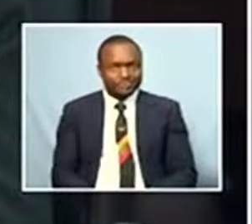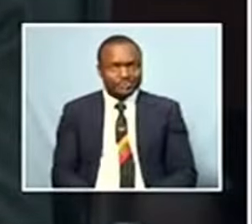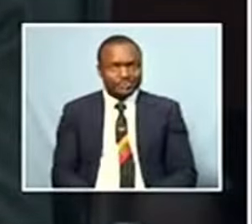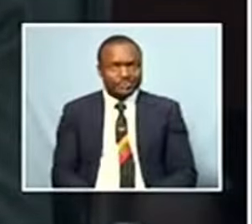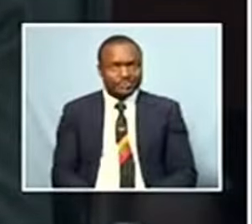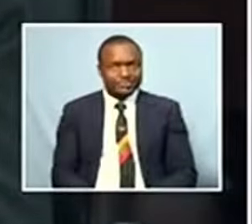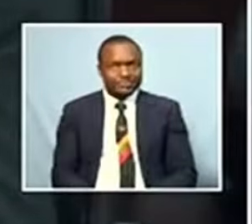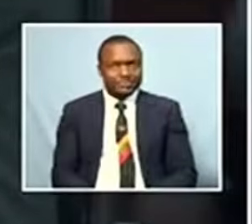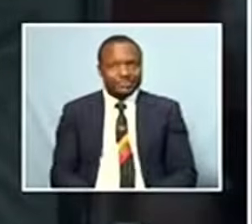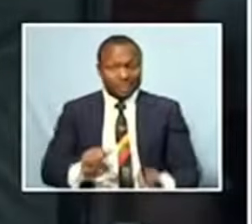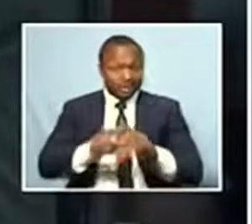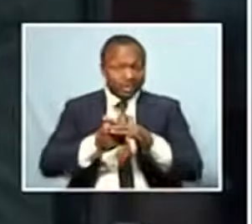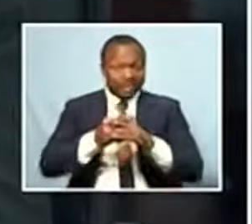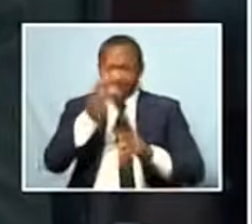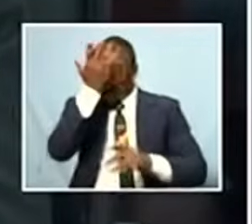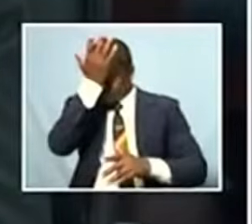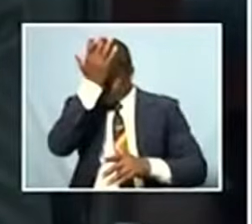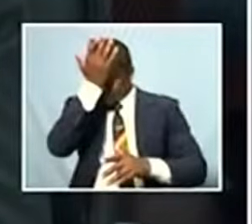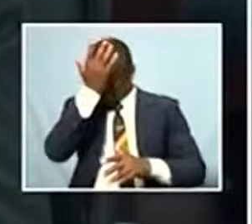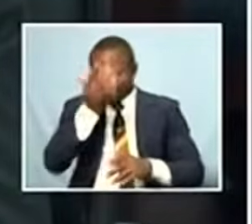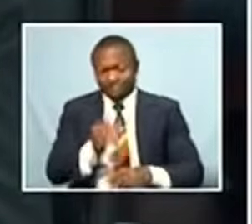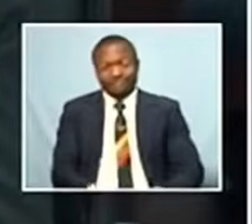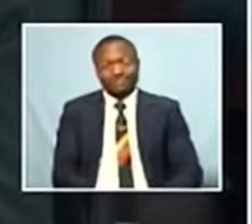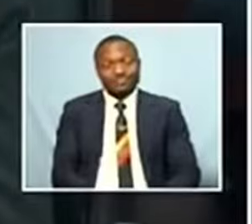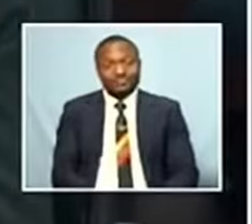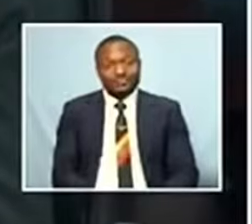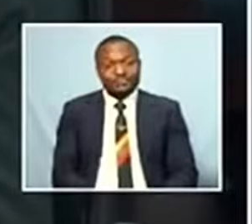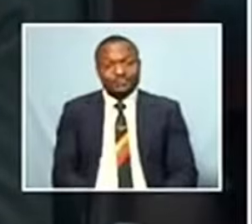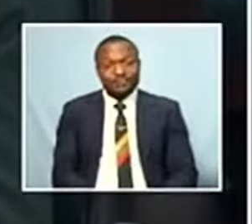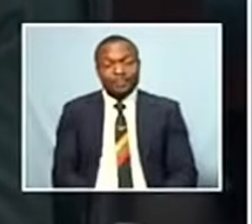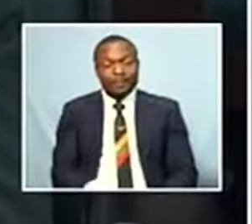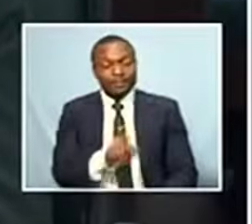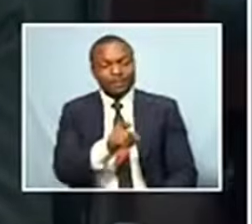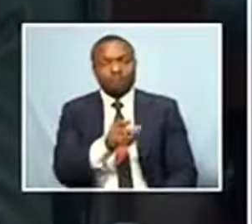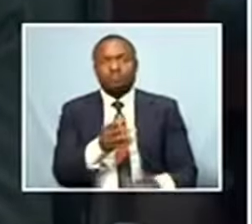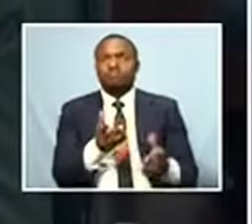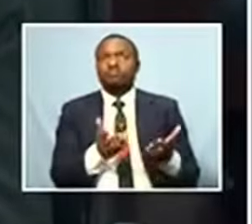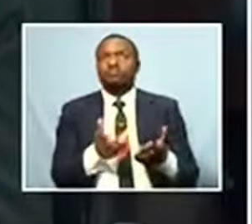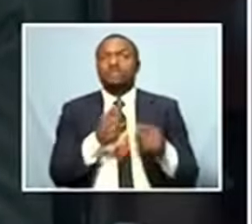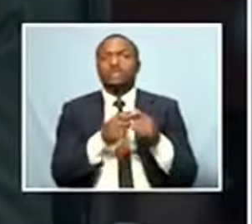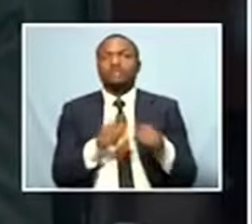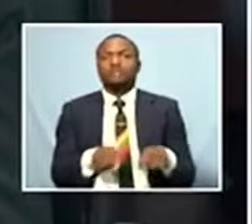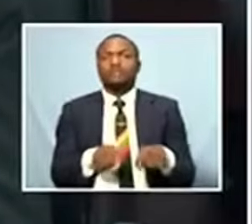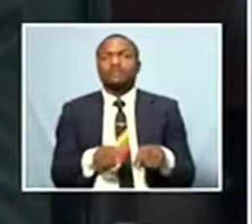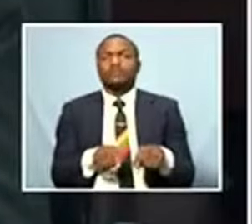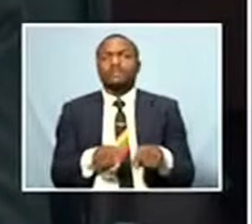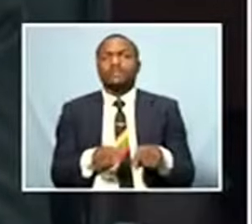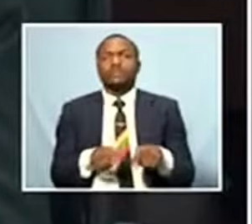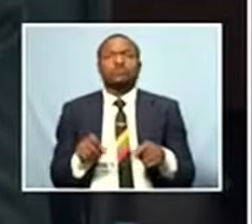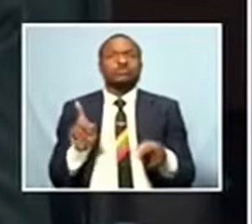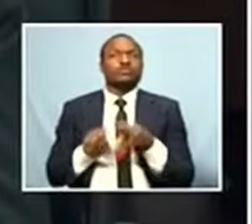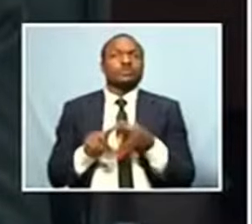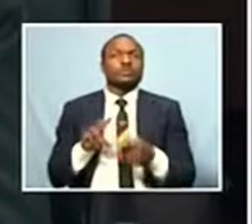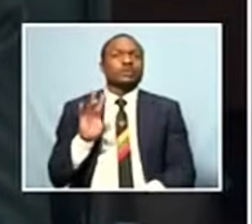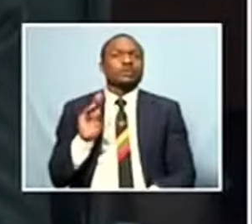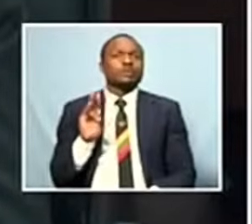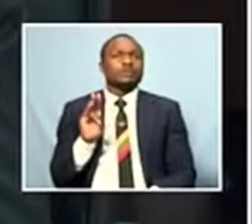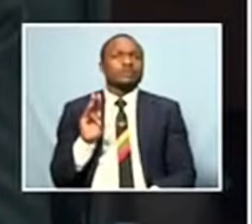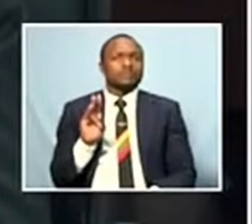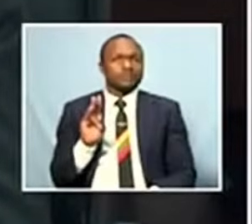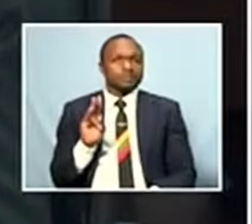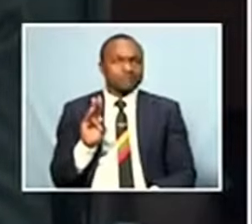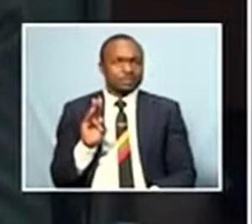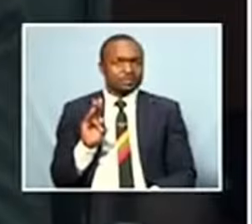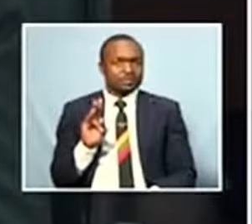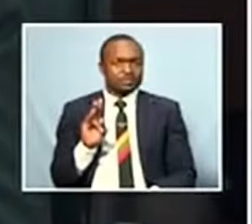Start date, or whichever. From there, nothing is done until 17th of